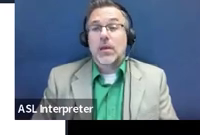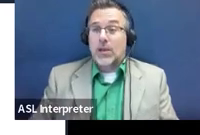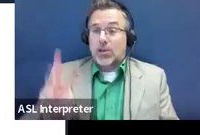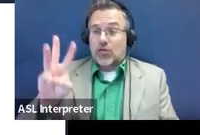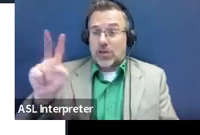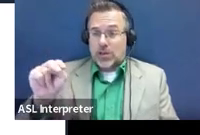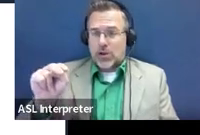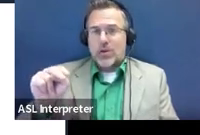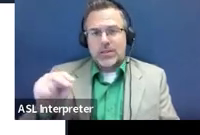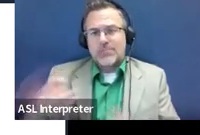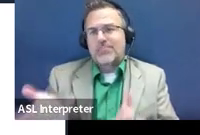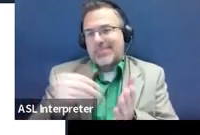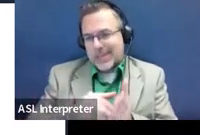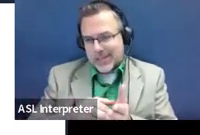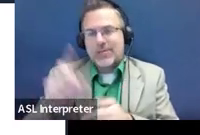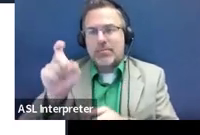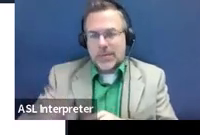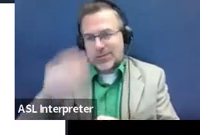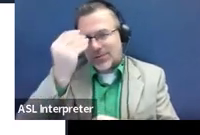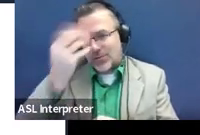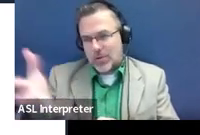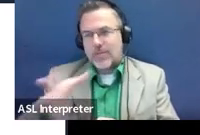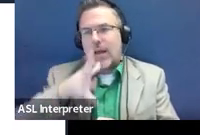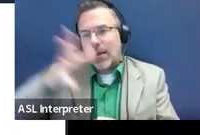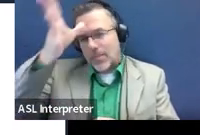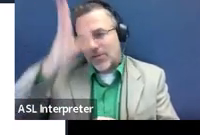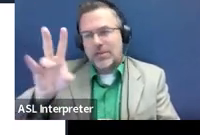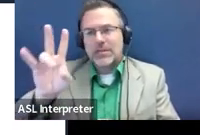meet the requirements to notify parents at least 7 days